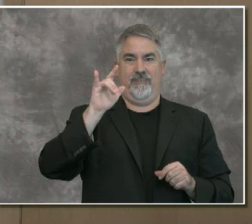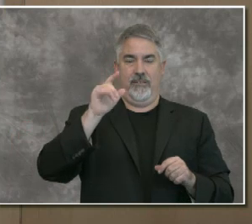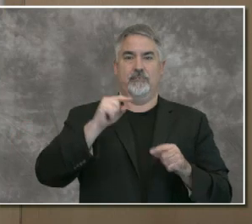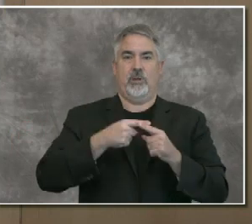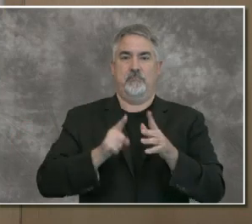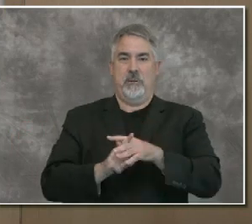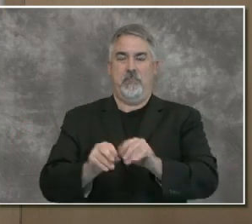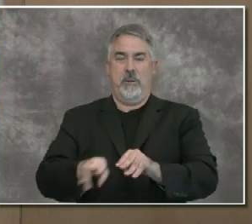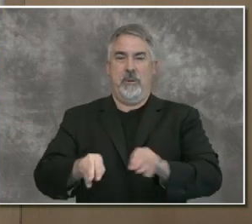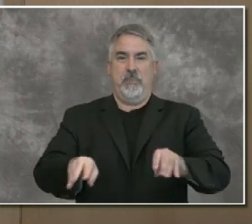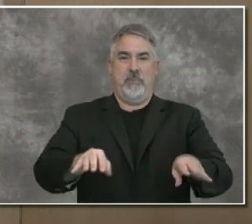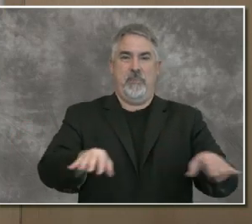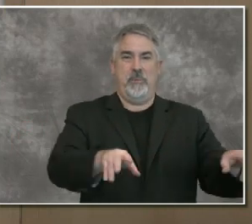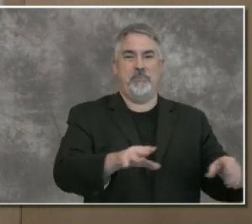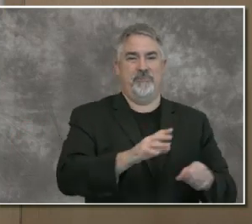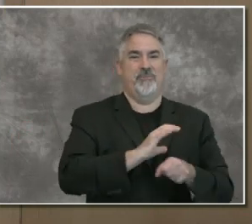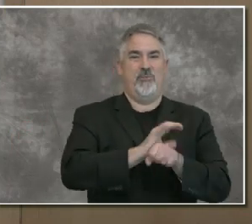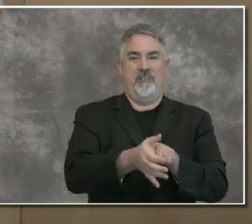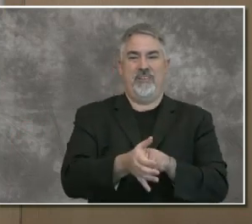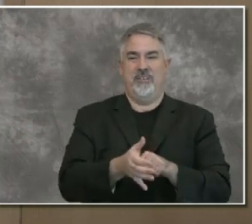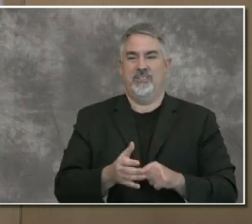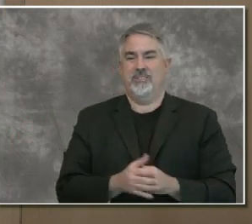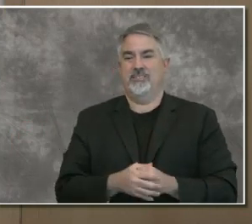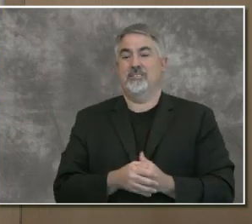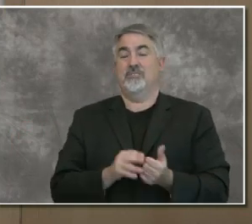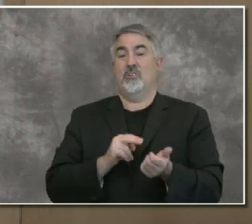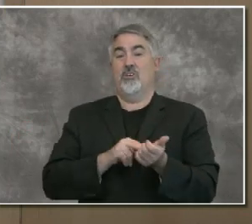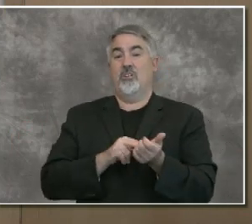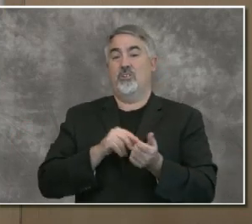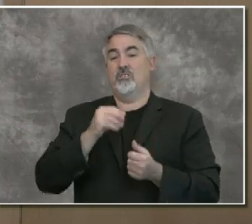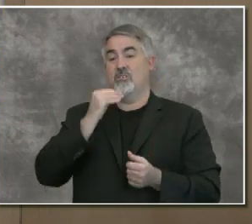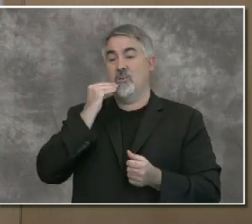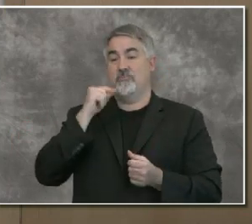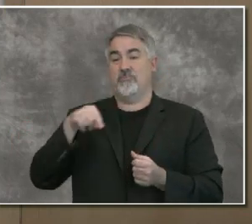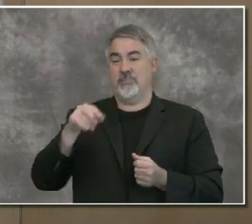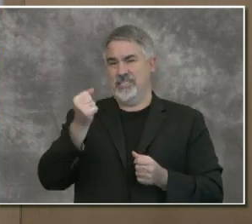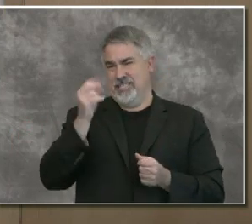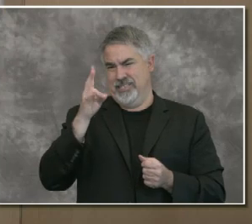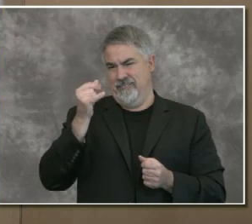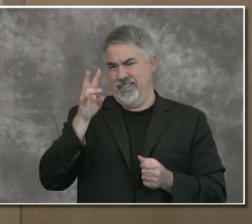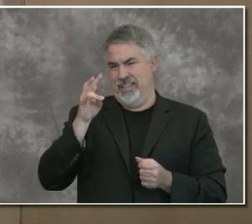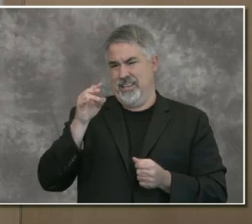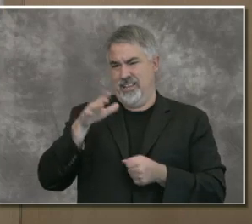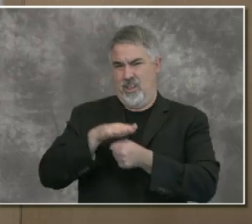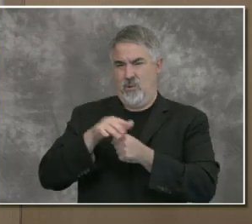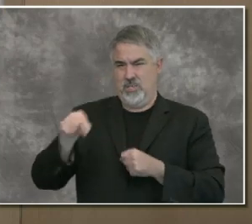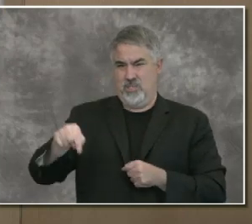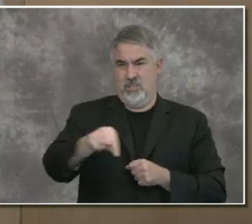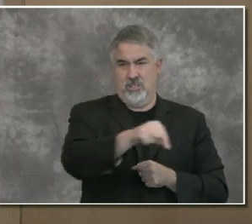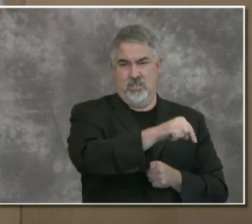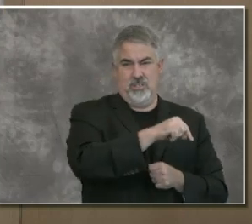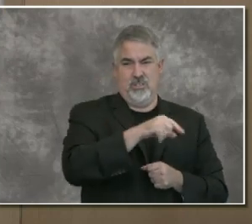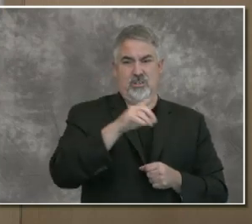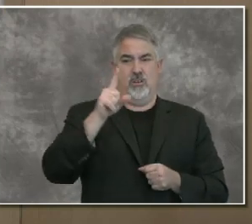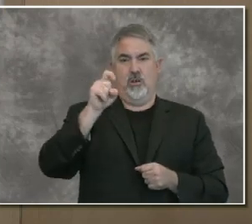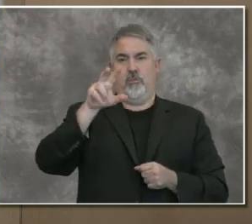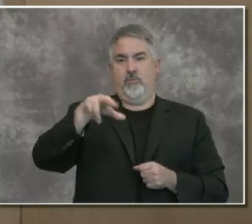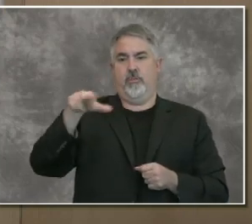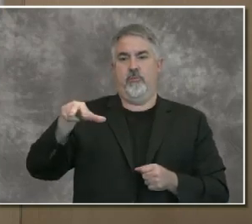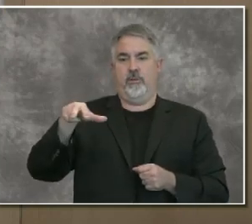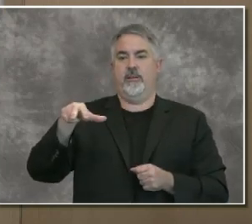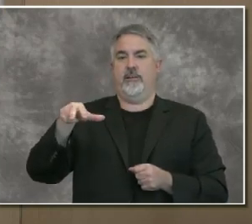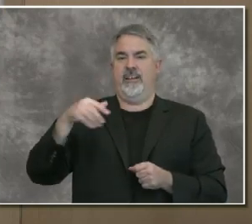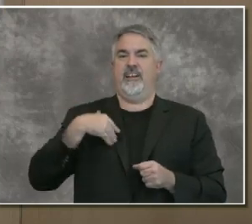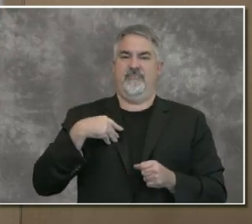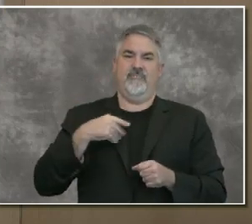congregate facility for a total of 17 locations, representing 133 cases. And